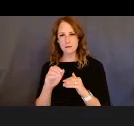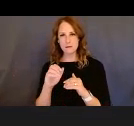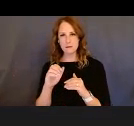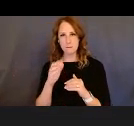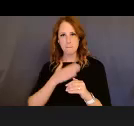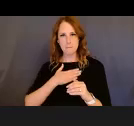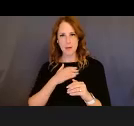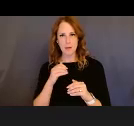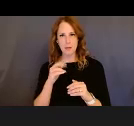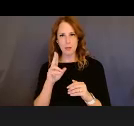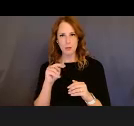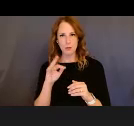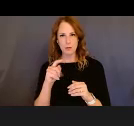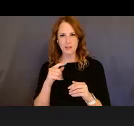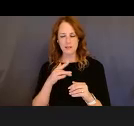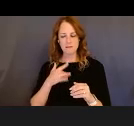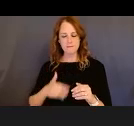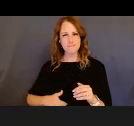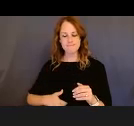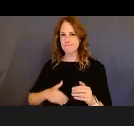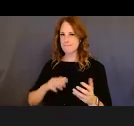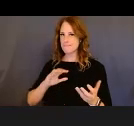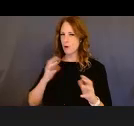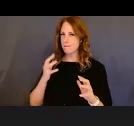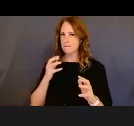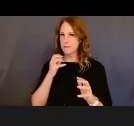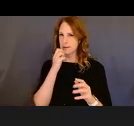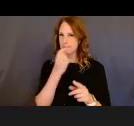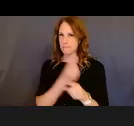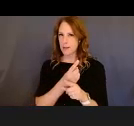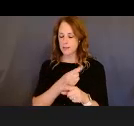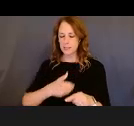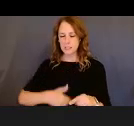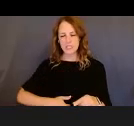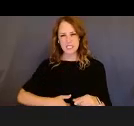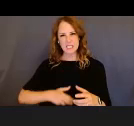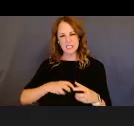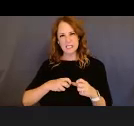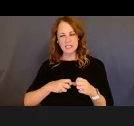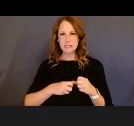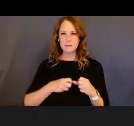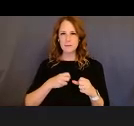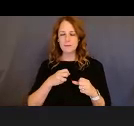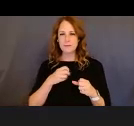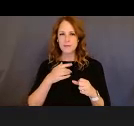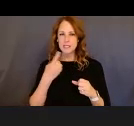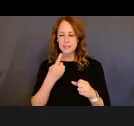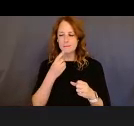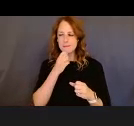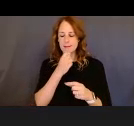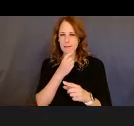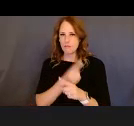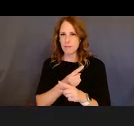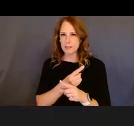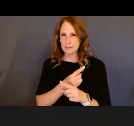unit, something just did not feel right. There was this gut-wrenching feeling on the inside of me that says something is